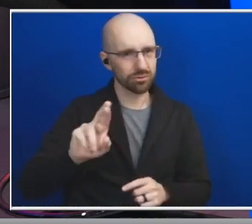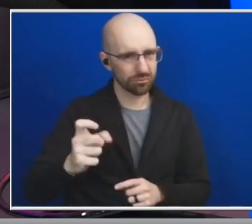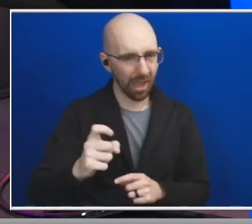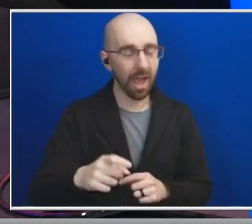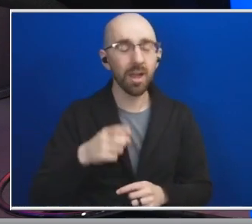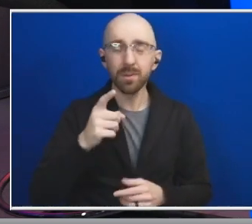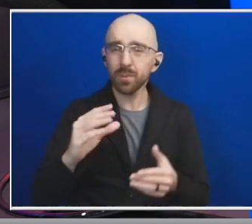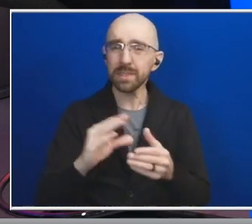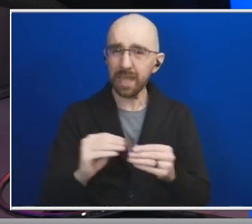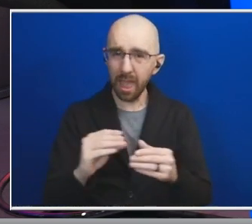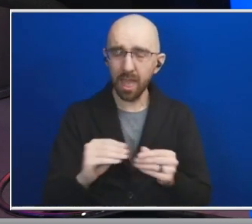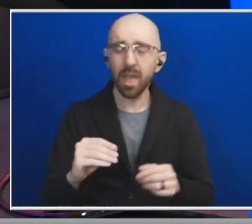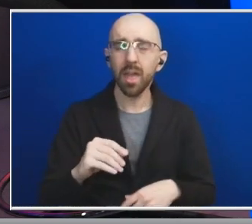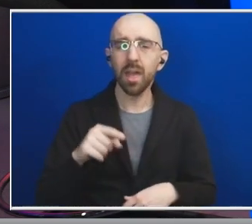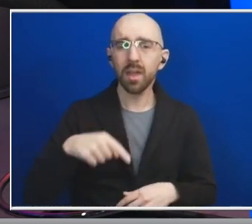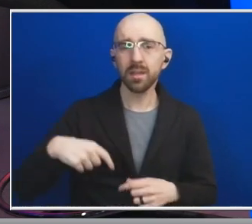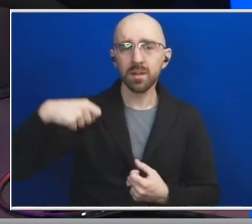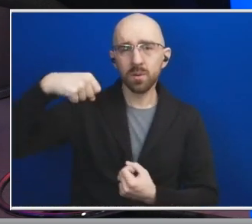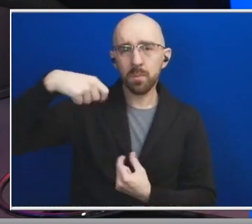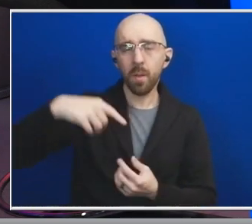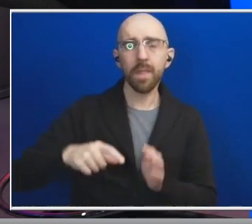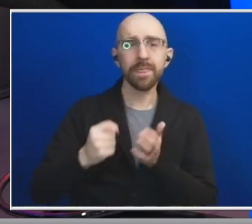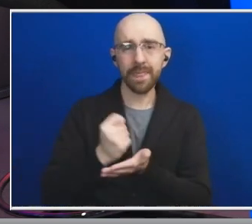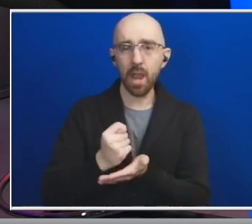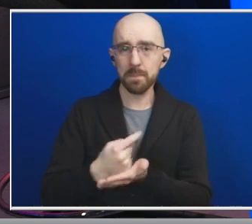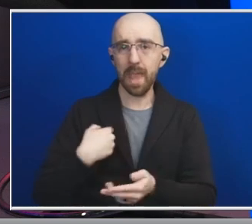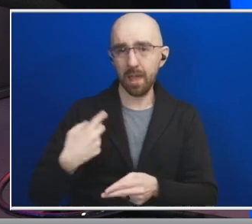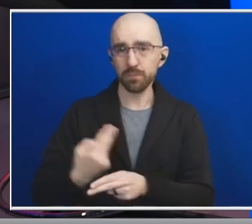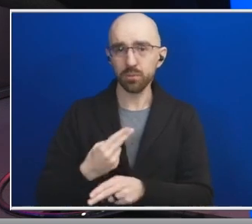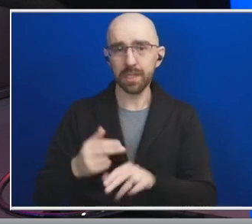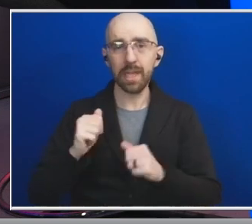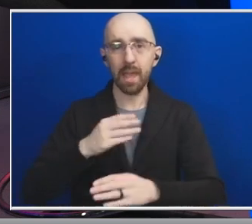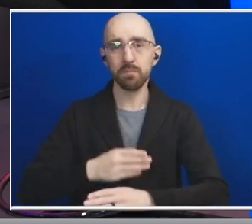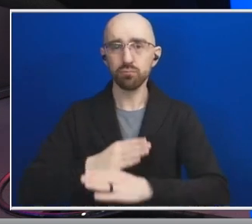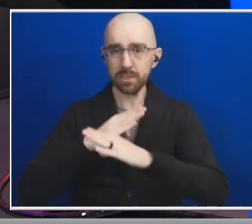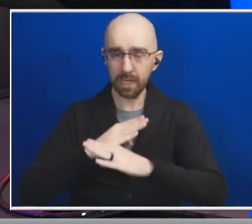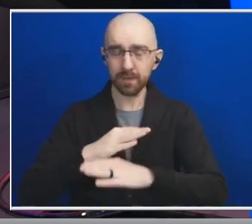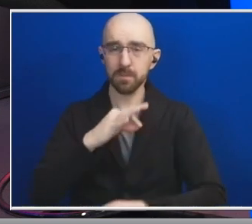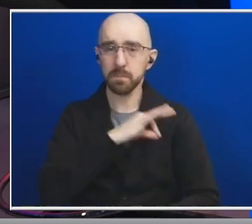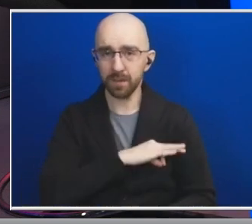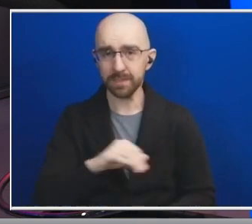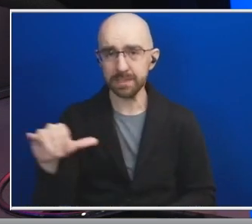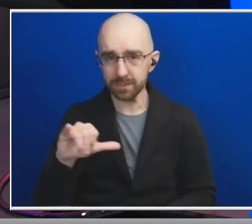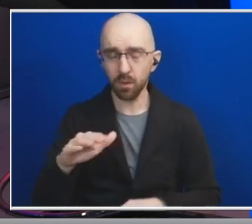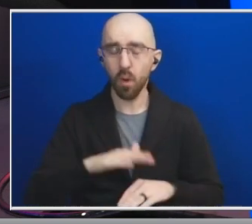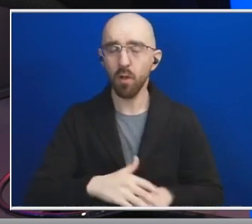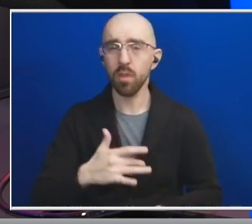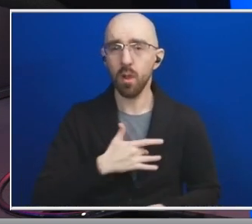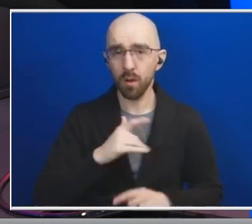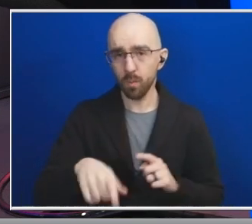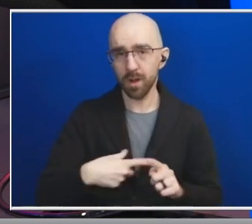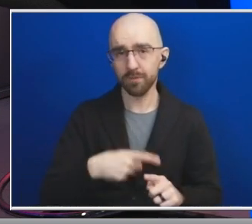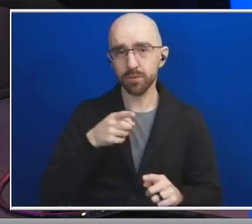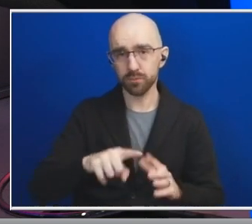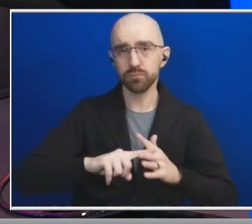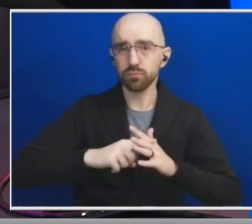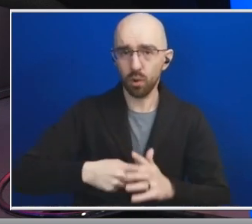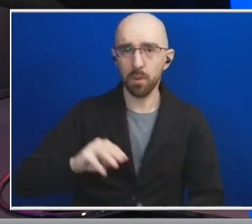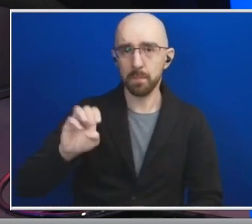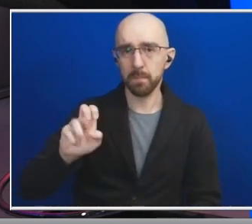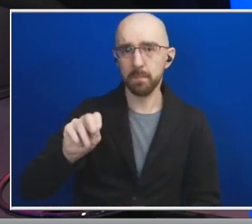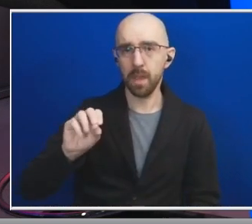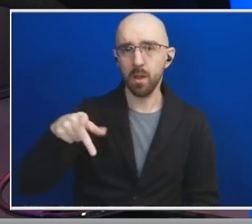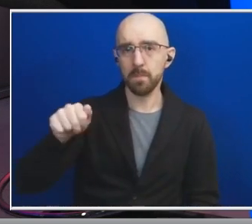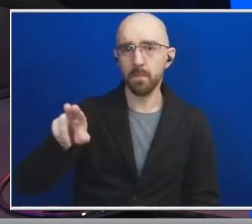this hormone therapy I'm on can actually have protective benefits on the heart when you're entering menopause. Yeah, so as I mentioned earlier, we